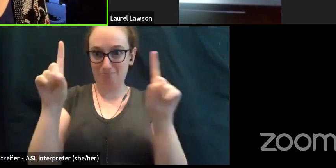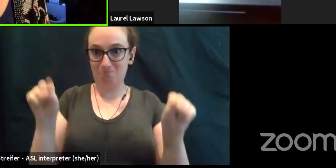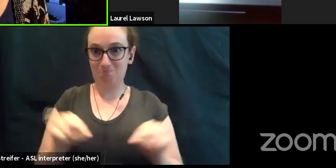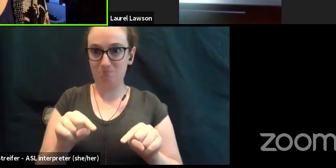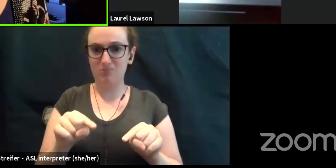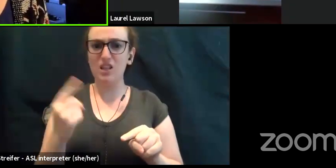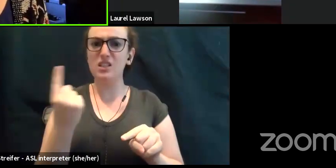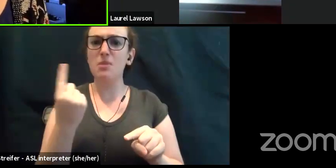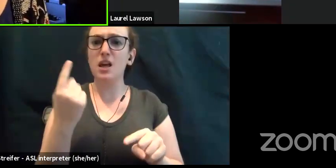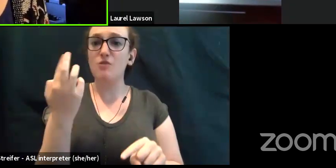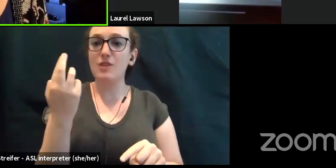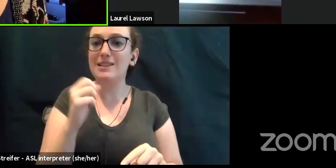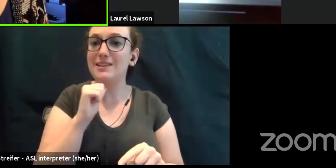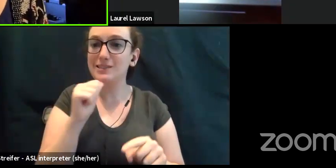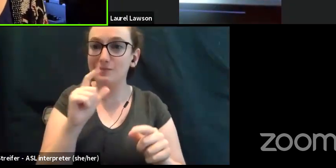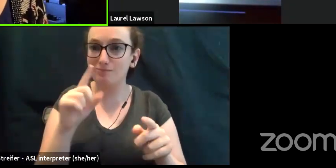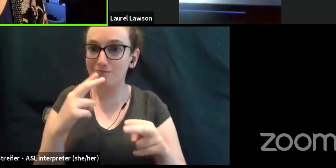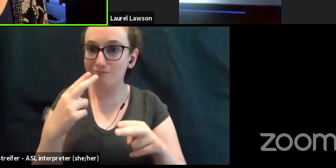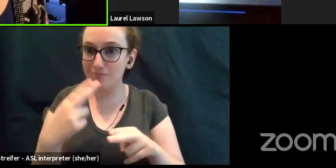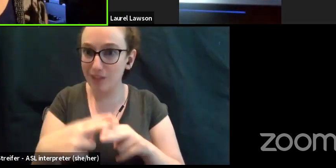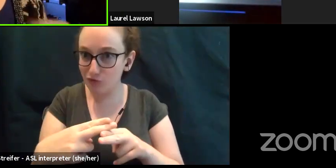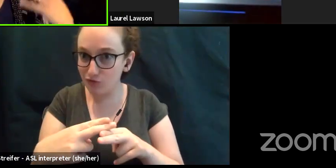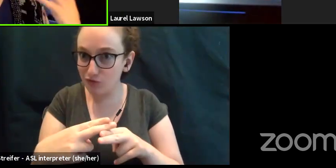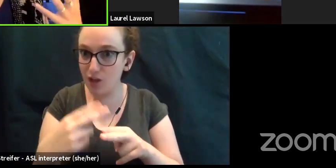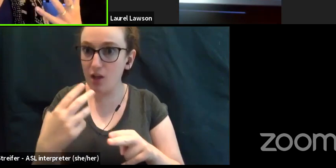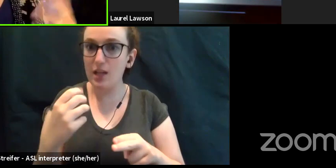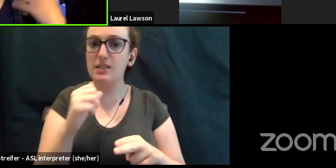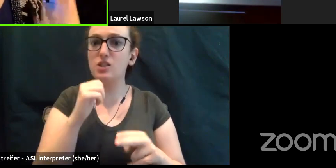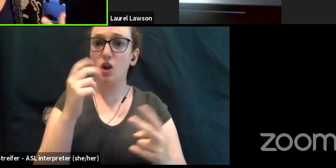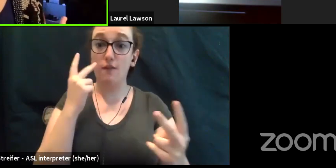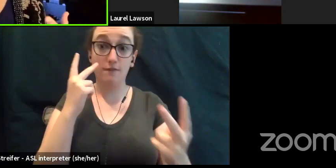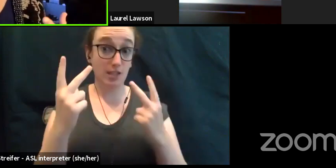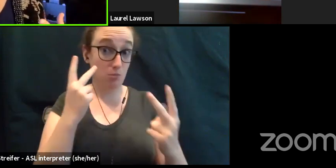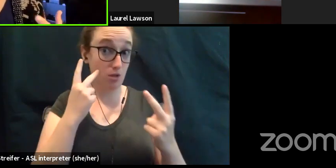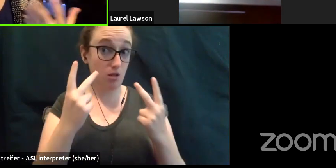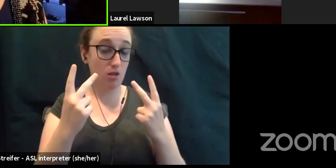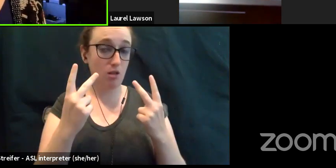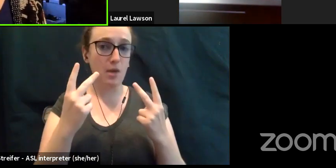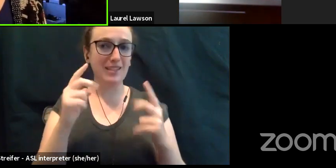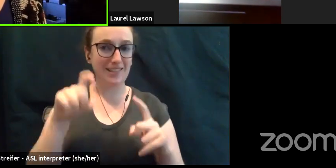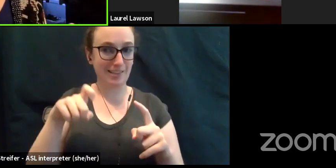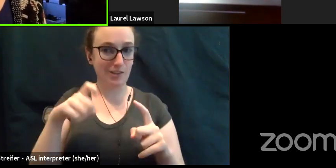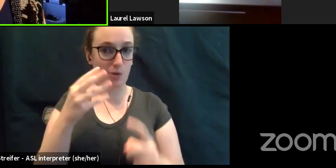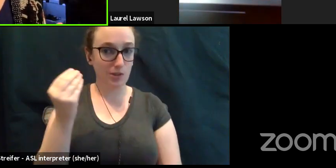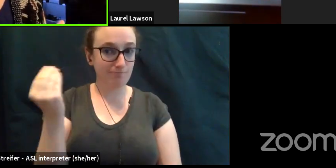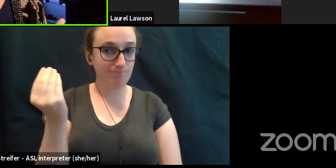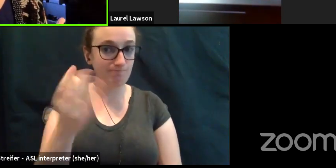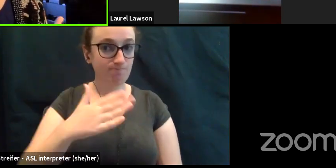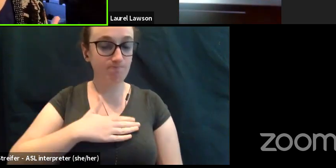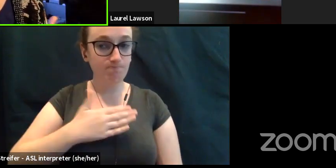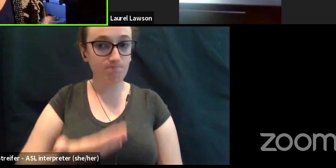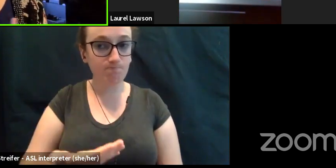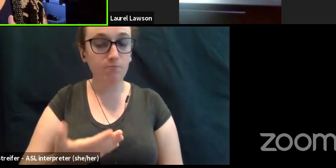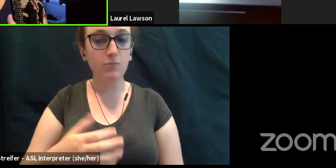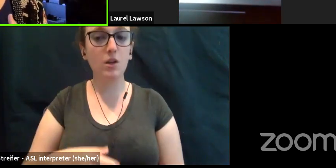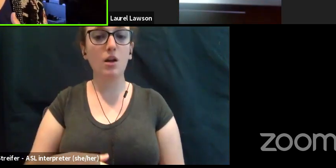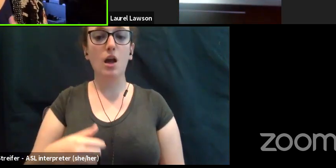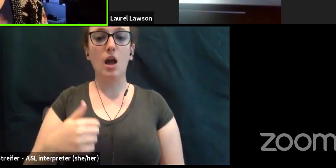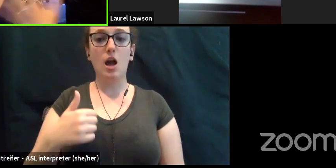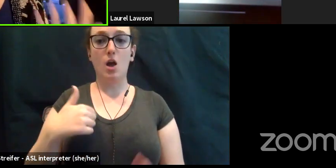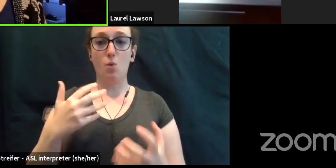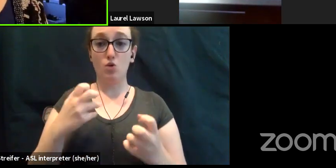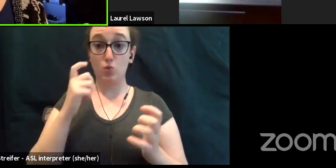to my visual description because it isn't visible, but I do feel like is very necessary for this conversation is actually